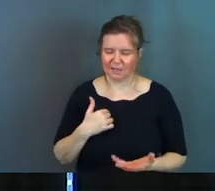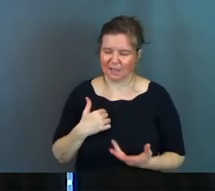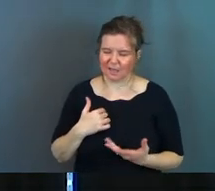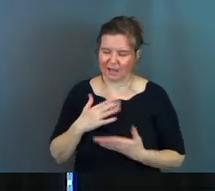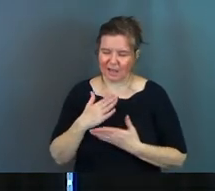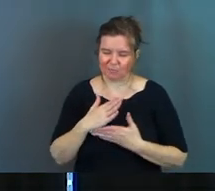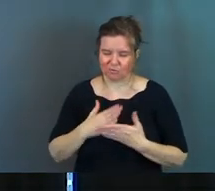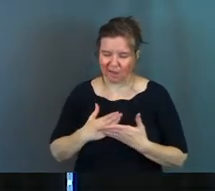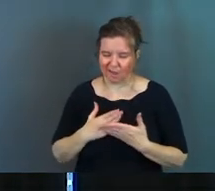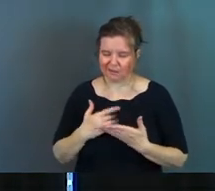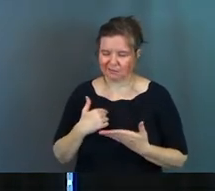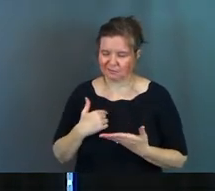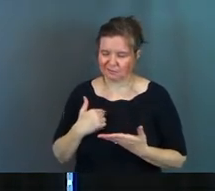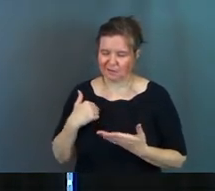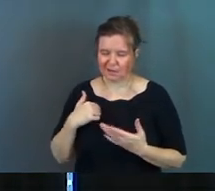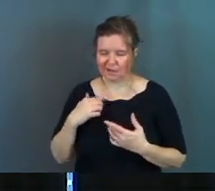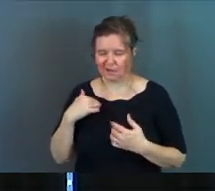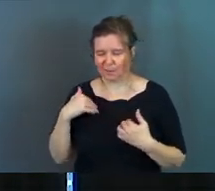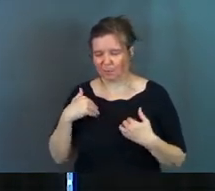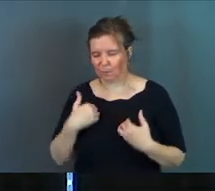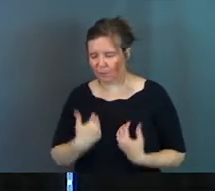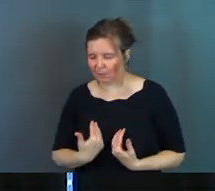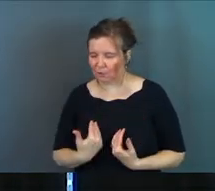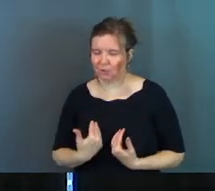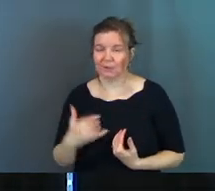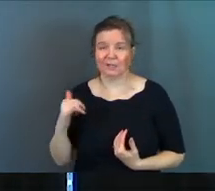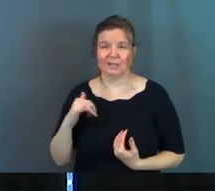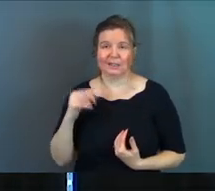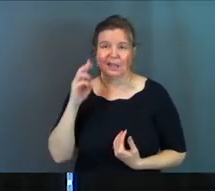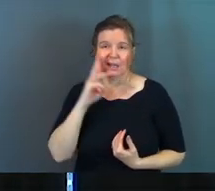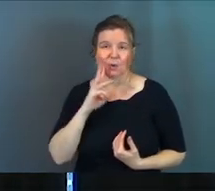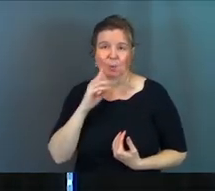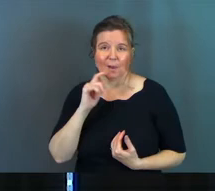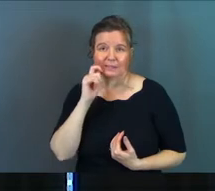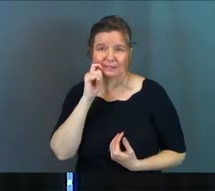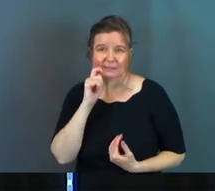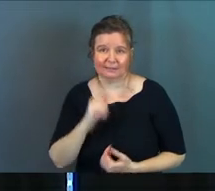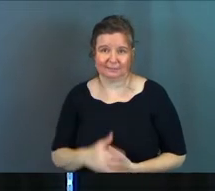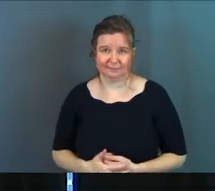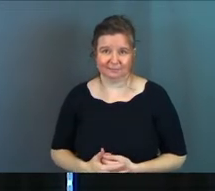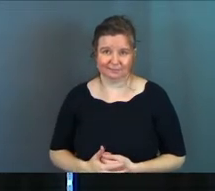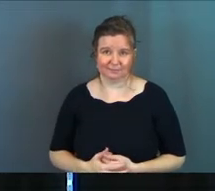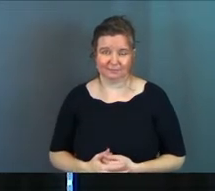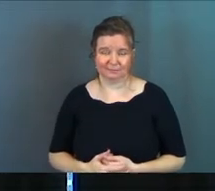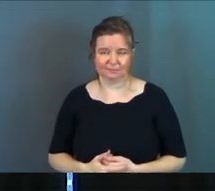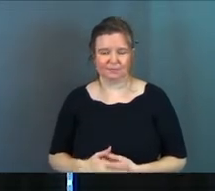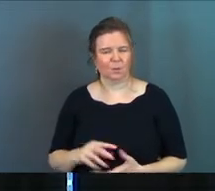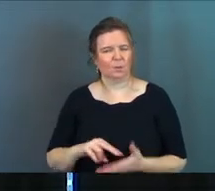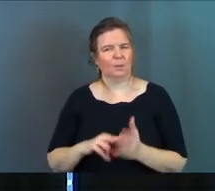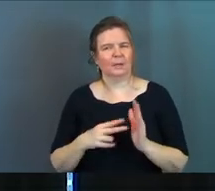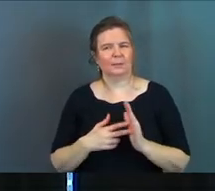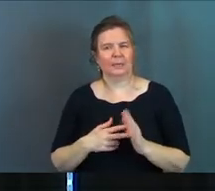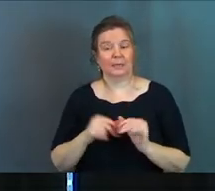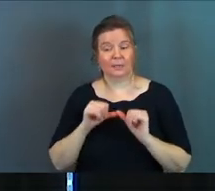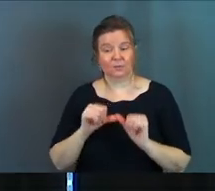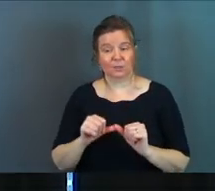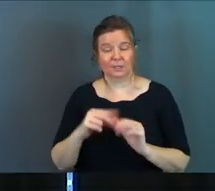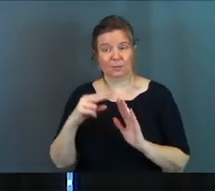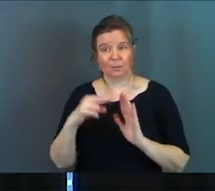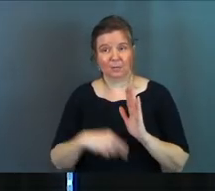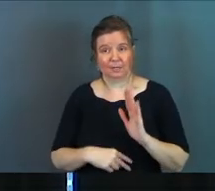I'm cracked and I'm weary like a wineskin. And what does he mean? Keep